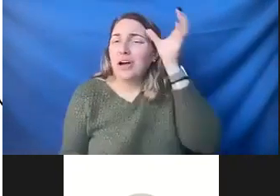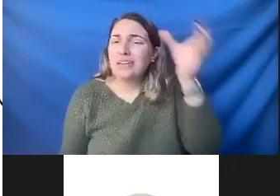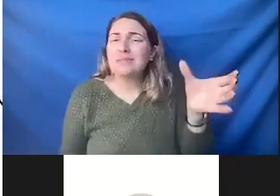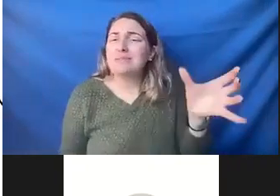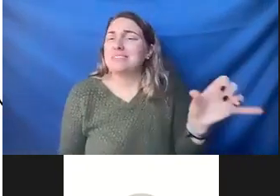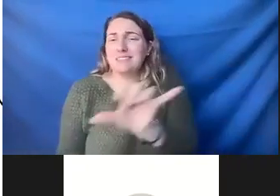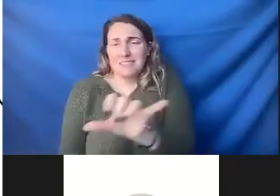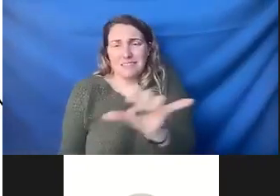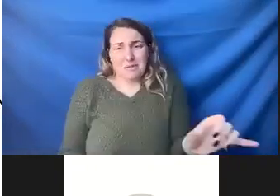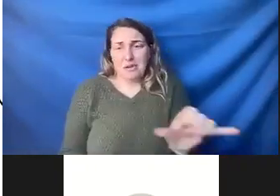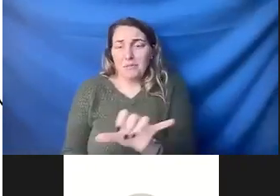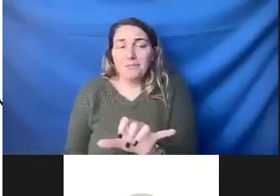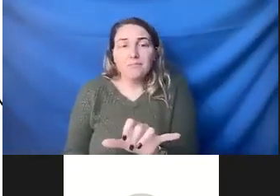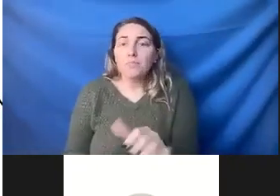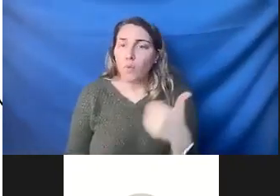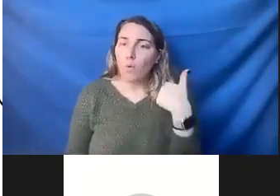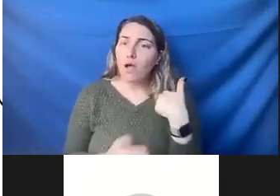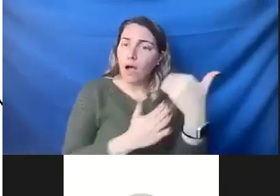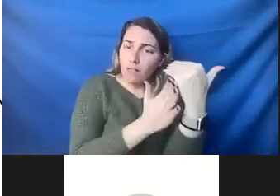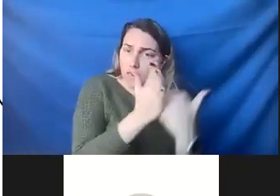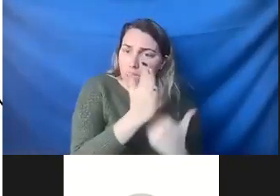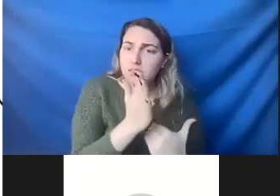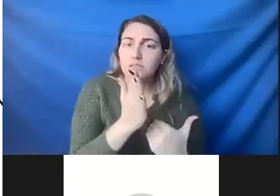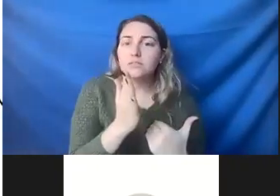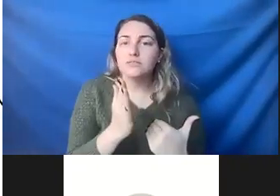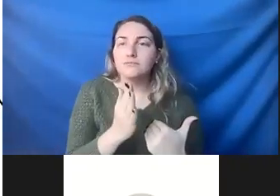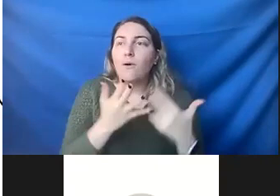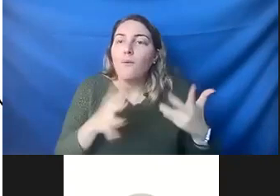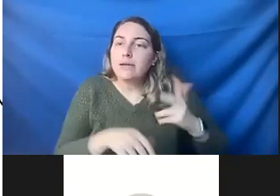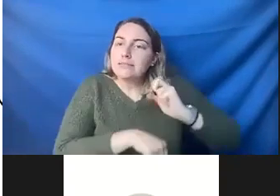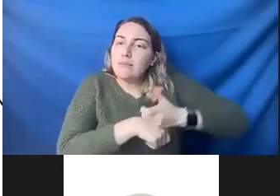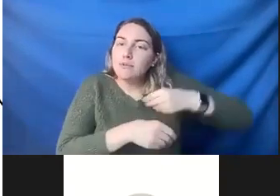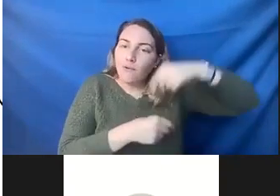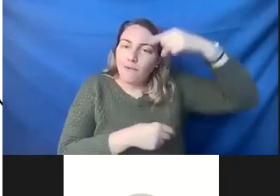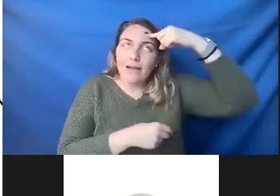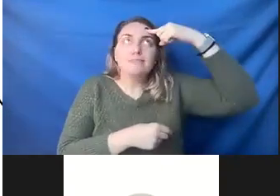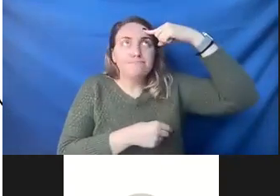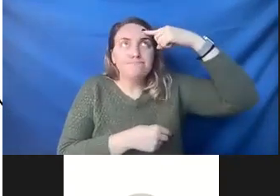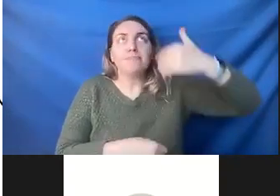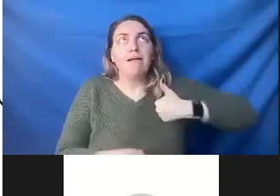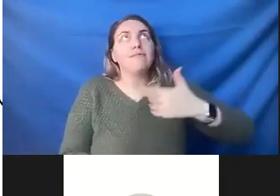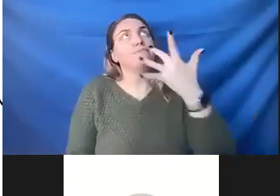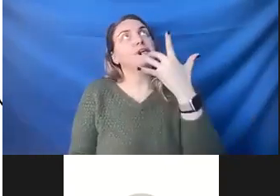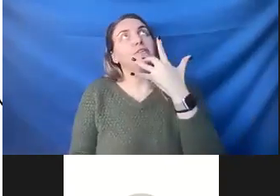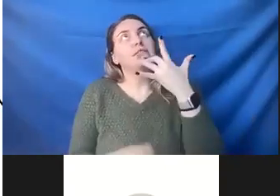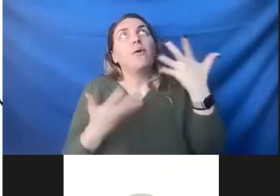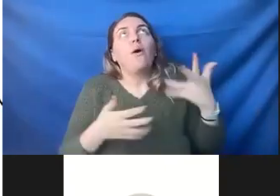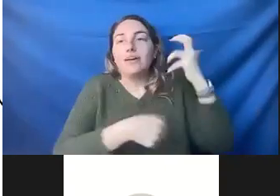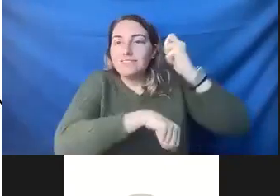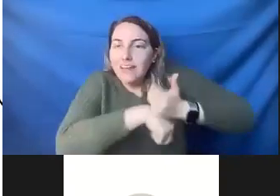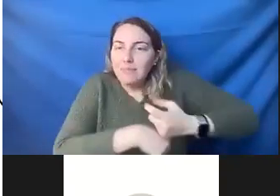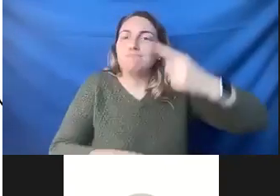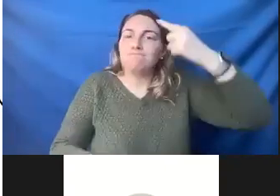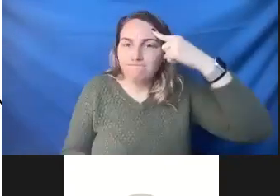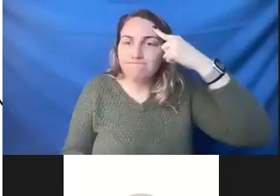We keep lists and ranked orders in our heads all the time and have preferences that we would